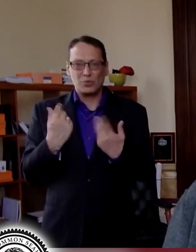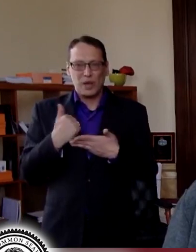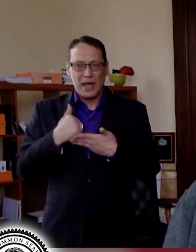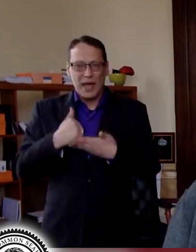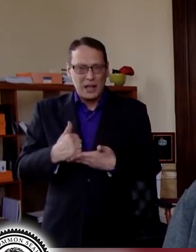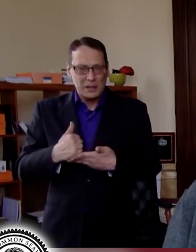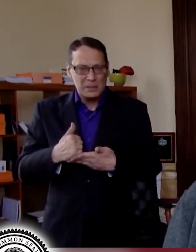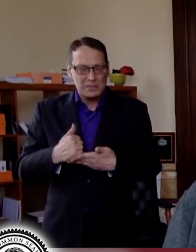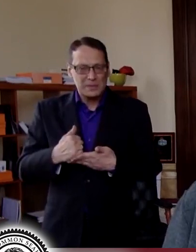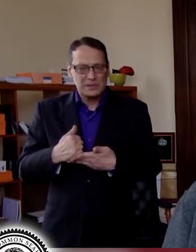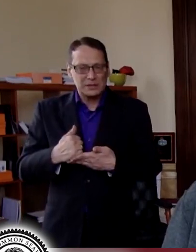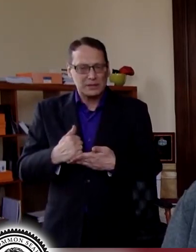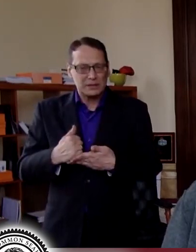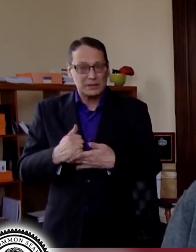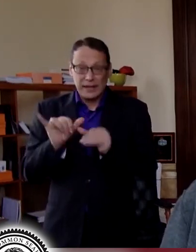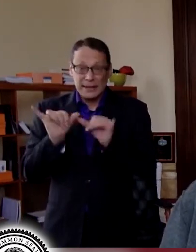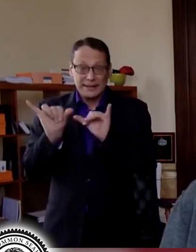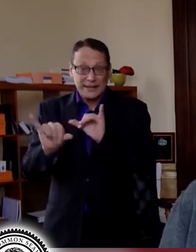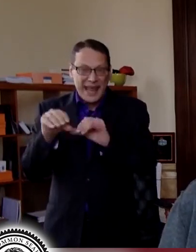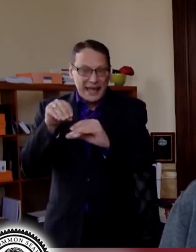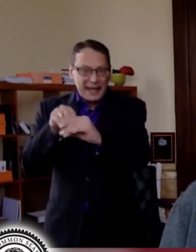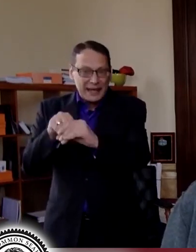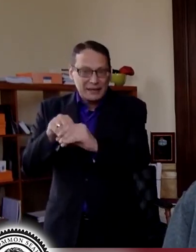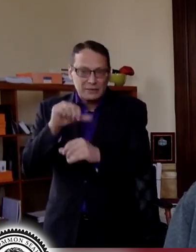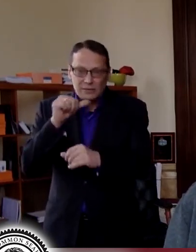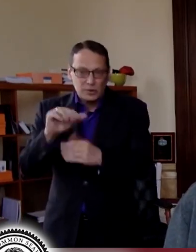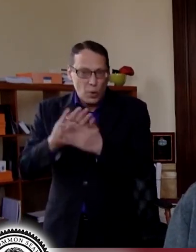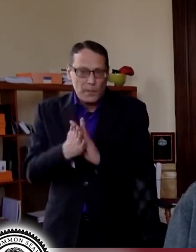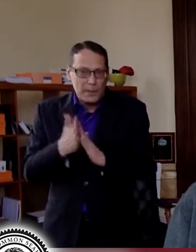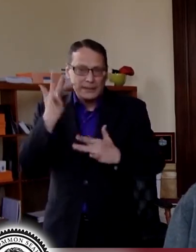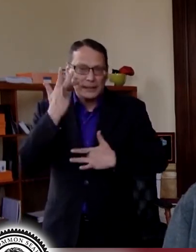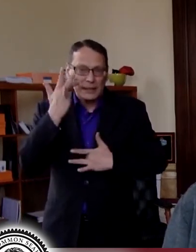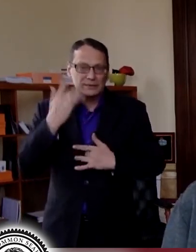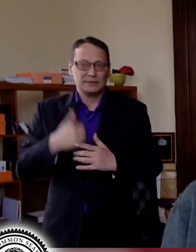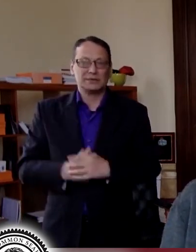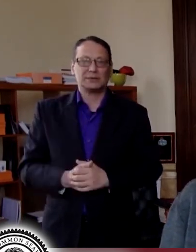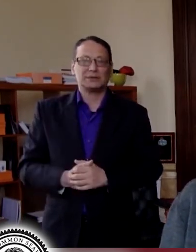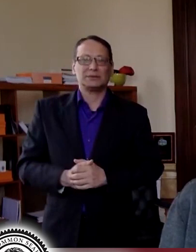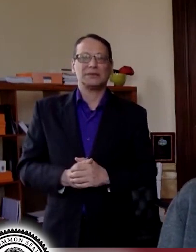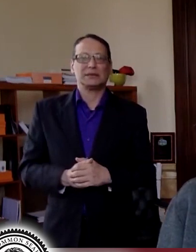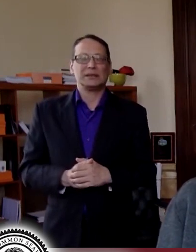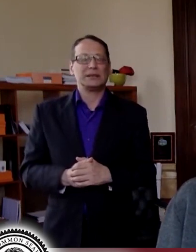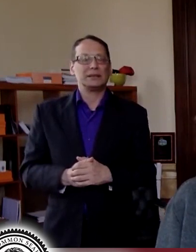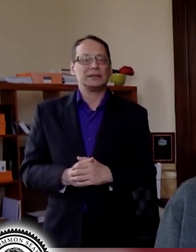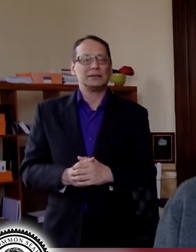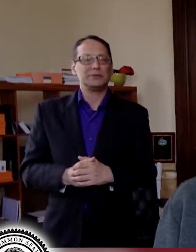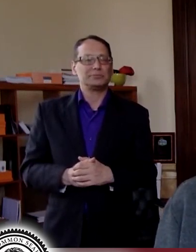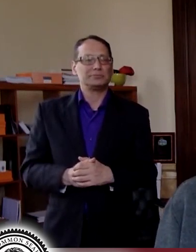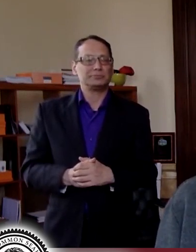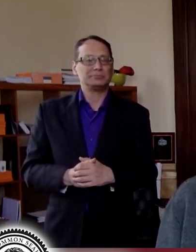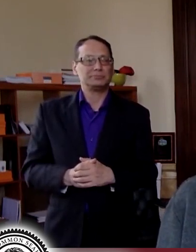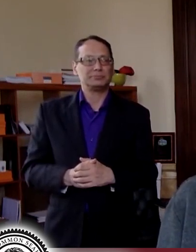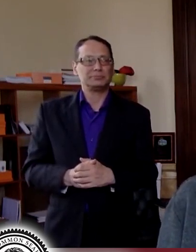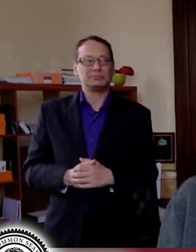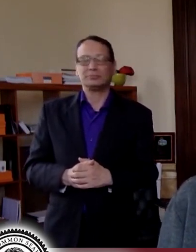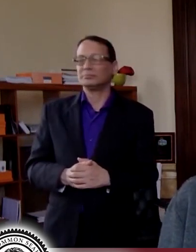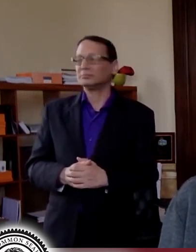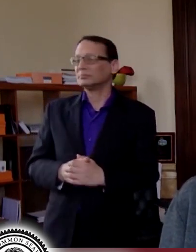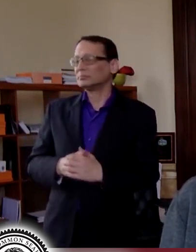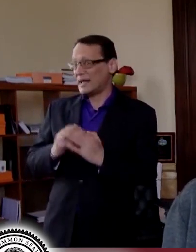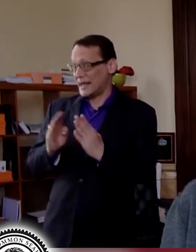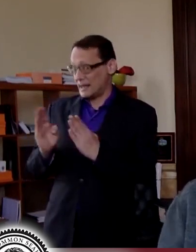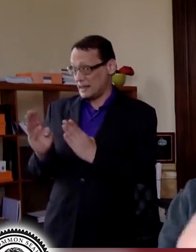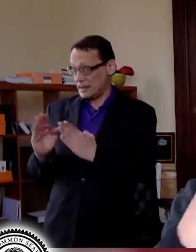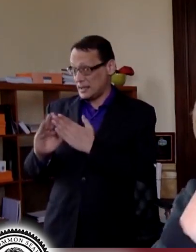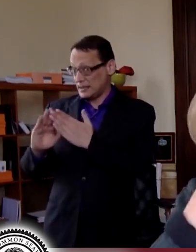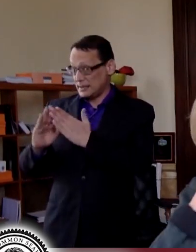stay in and don't get sick. How prepared do you think the city was